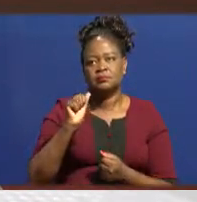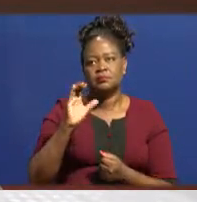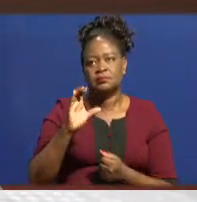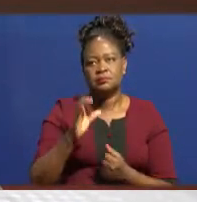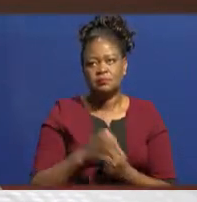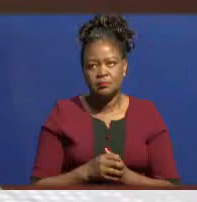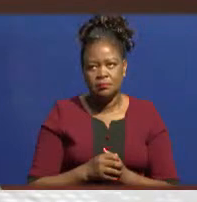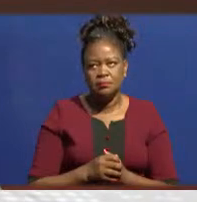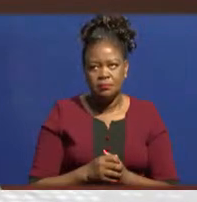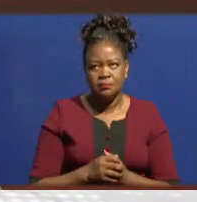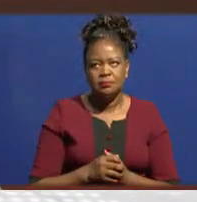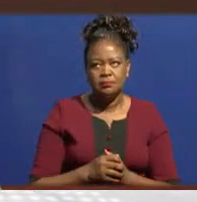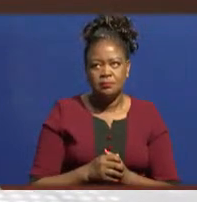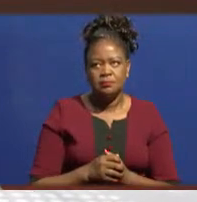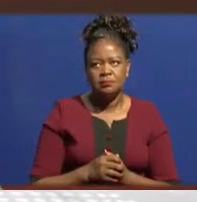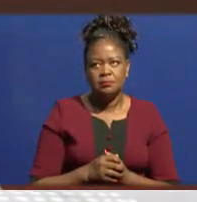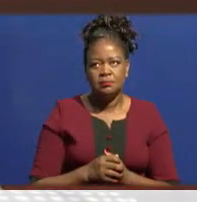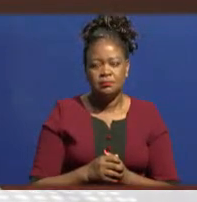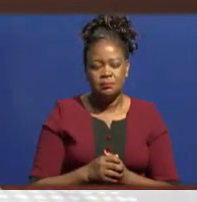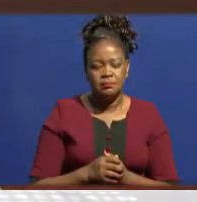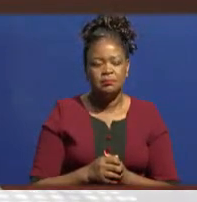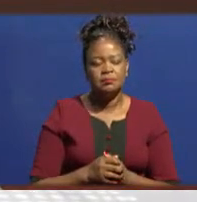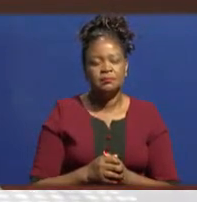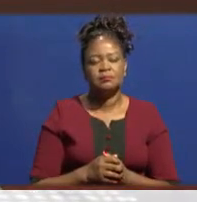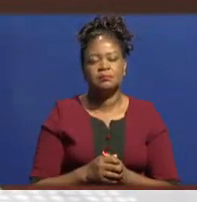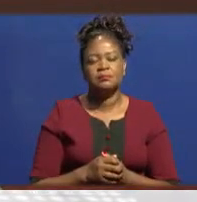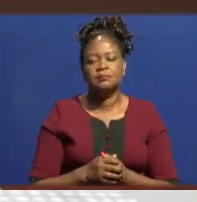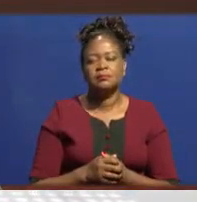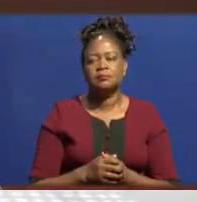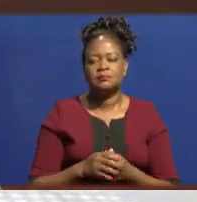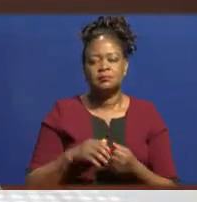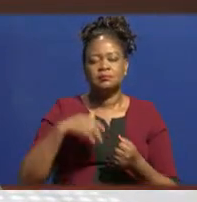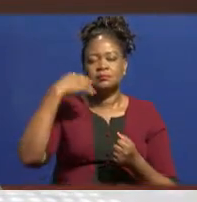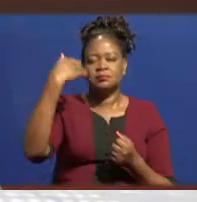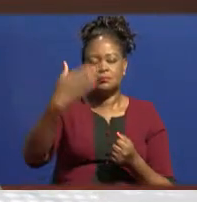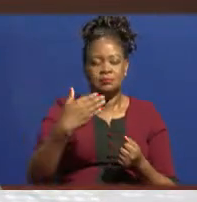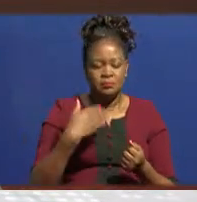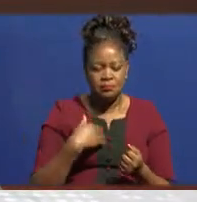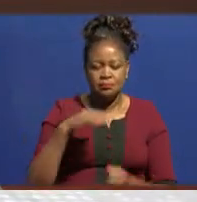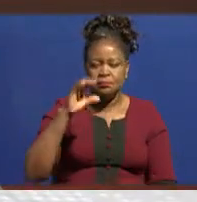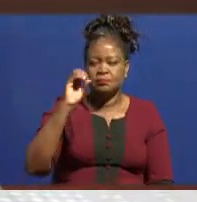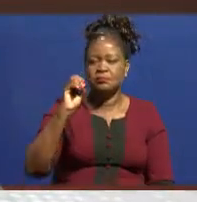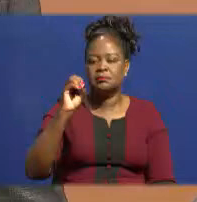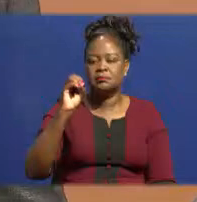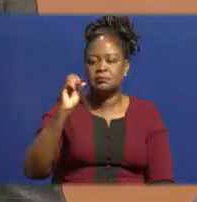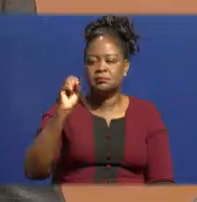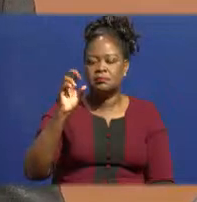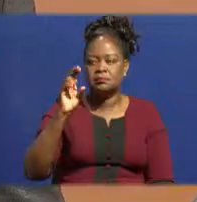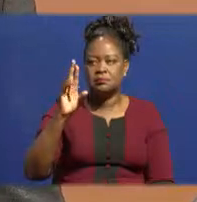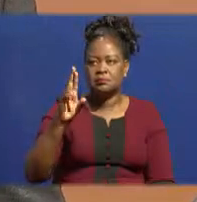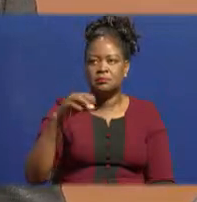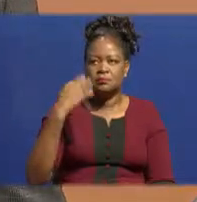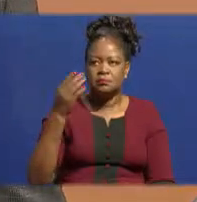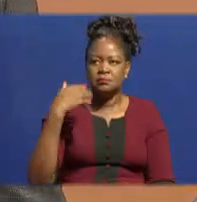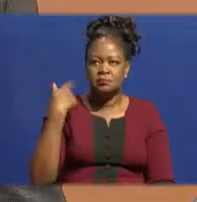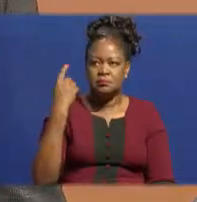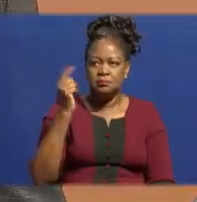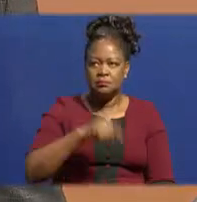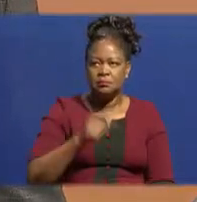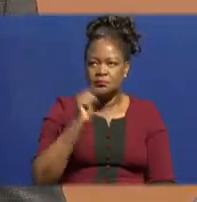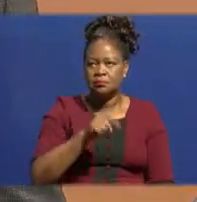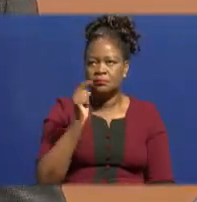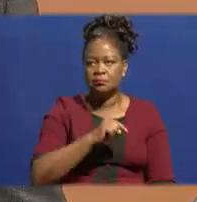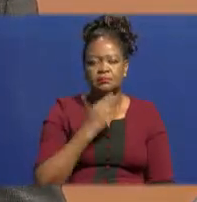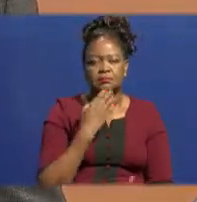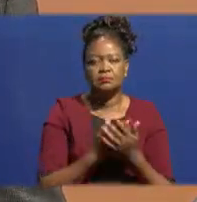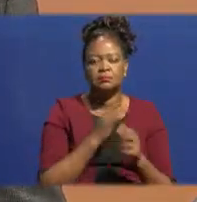Isaac Hassan. Ramadan Karim, brother. Ramadan Karim, thank you. And just next to him, we have Oscar Omondi. He's also a resident analyst. And thank you so much,